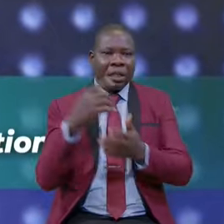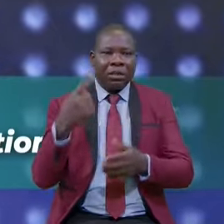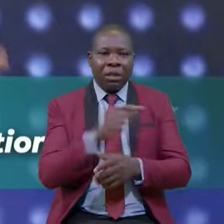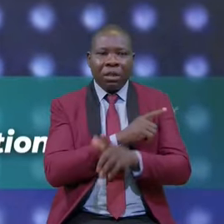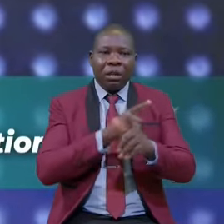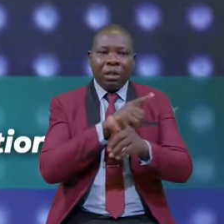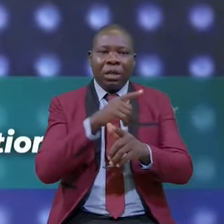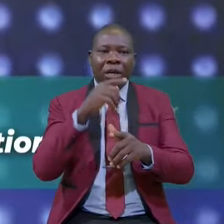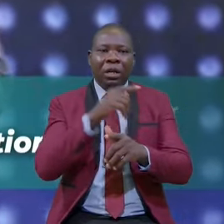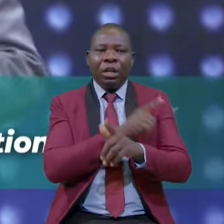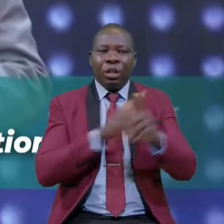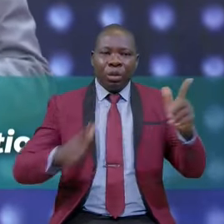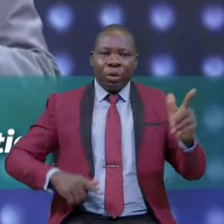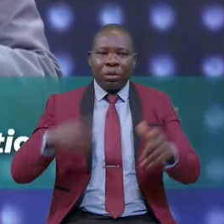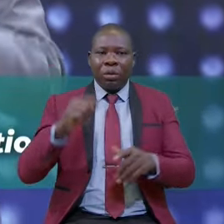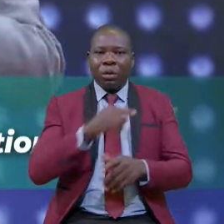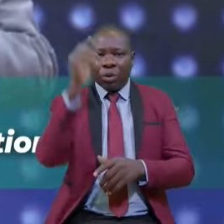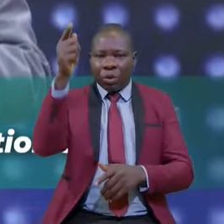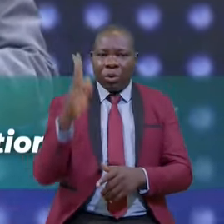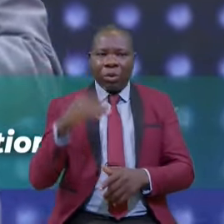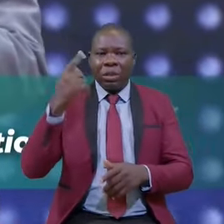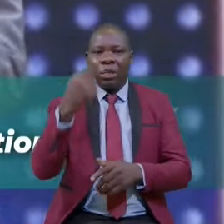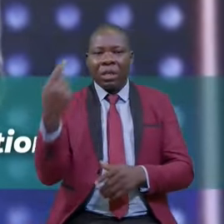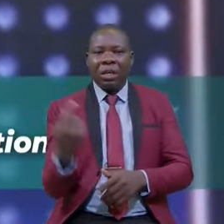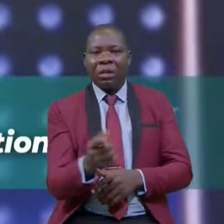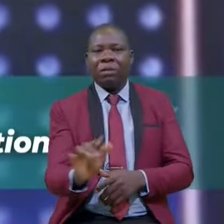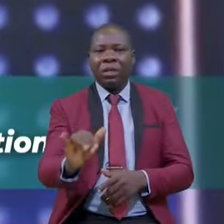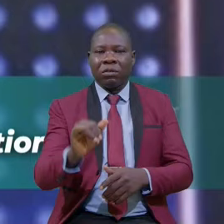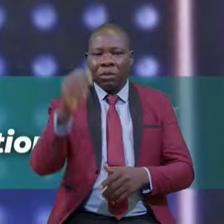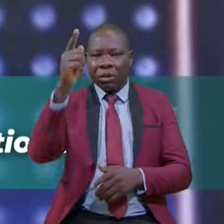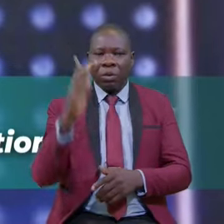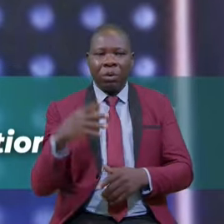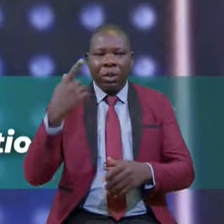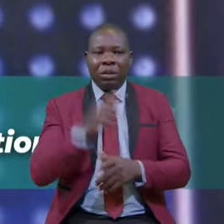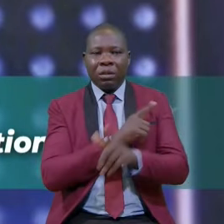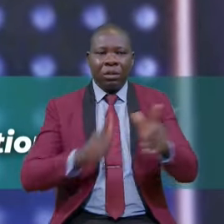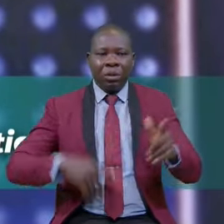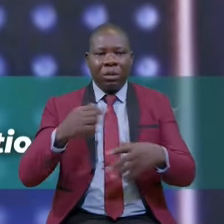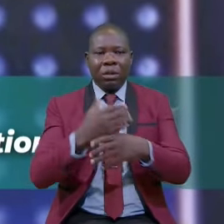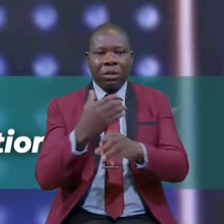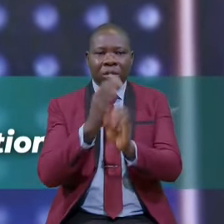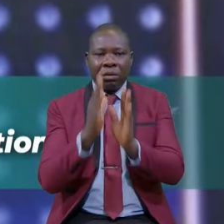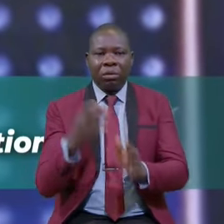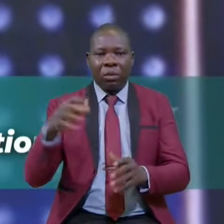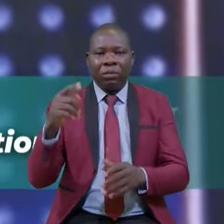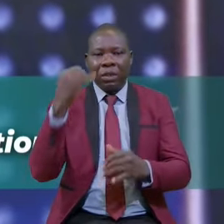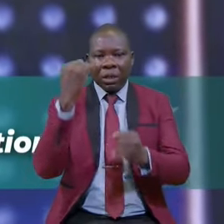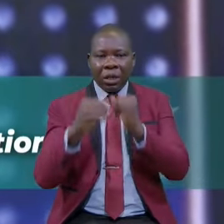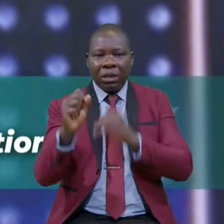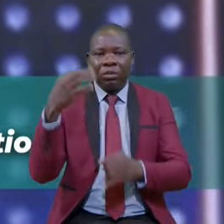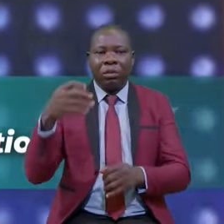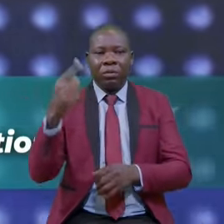earth, he fainteth not, neither is he weary. There is no searching of